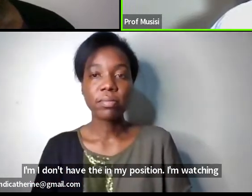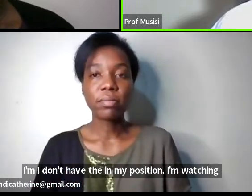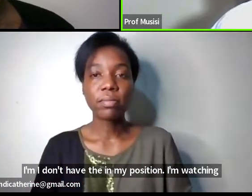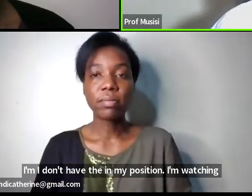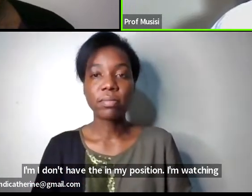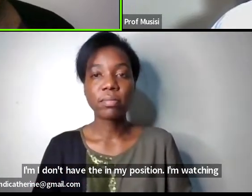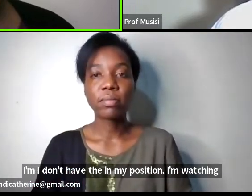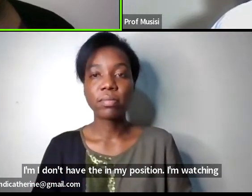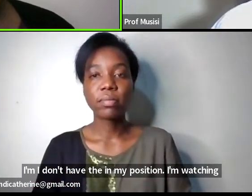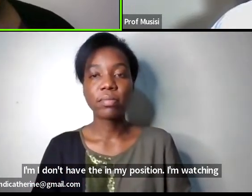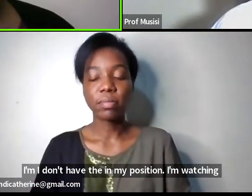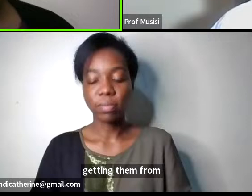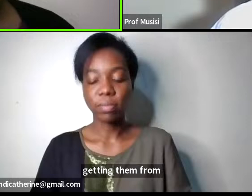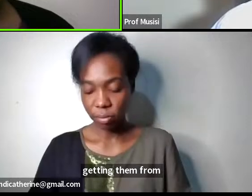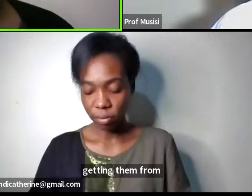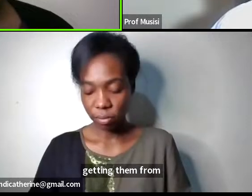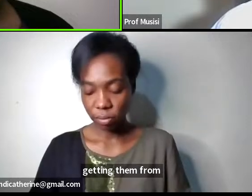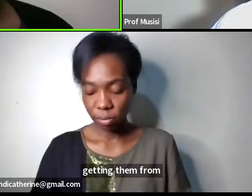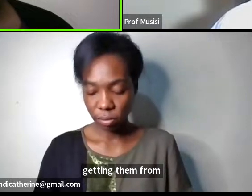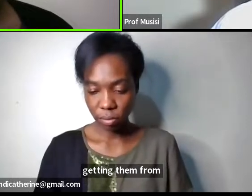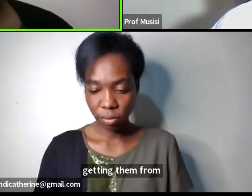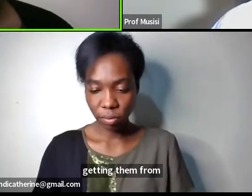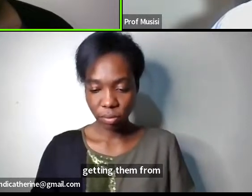on the internet. Right. They're